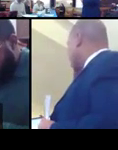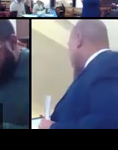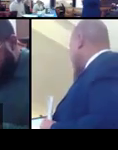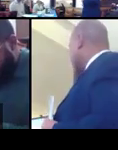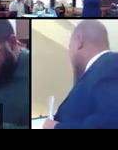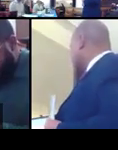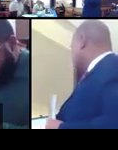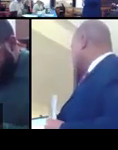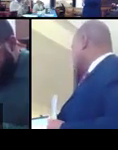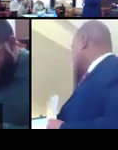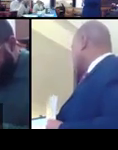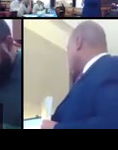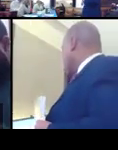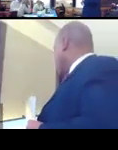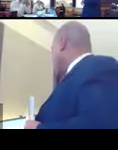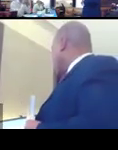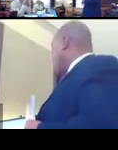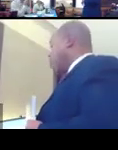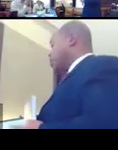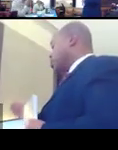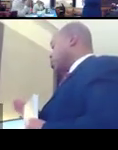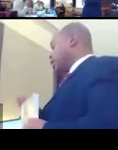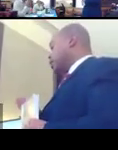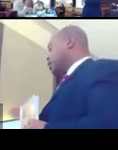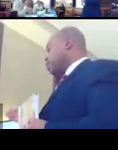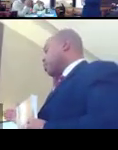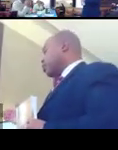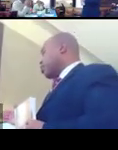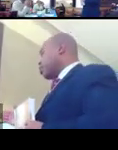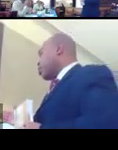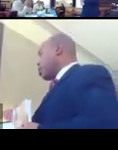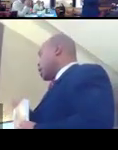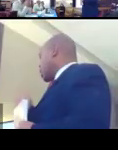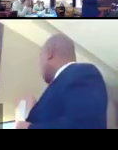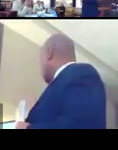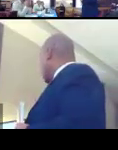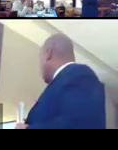And including we have existing conditions as well, which is a separate